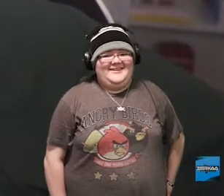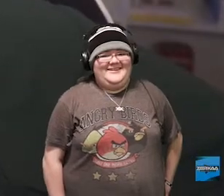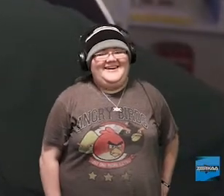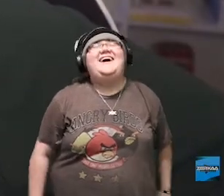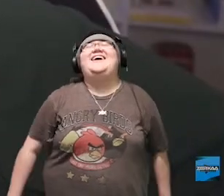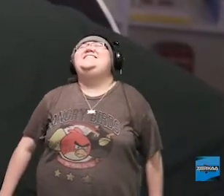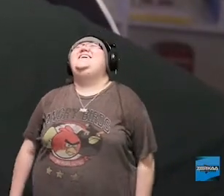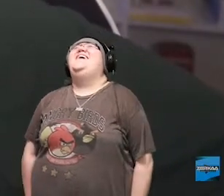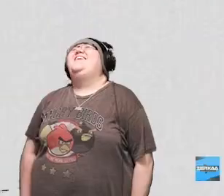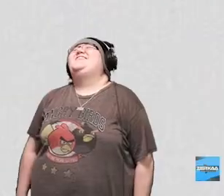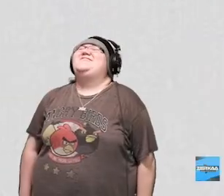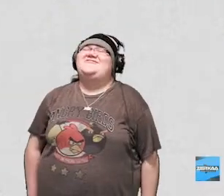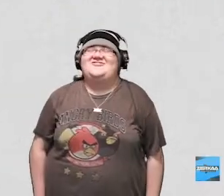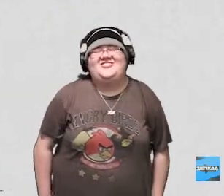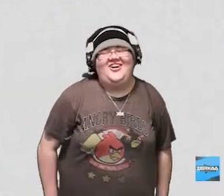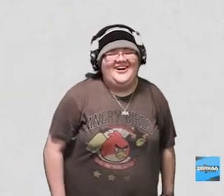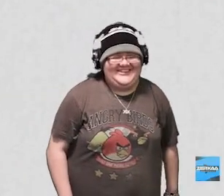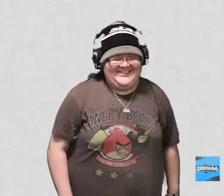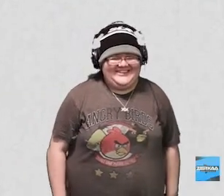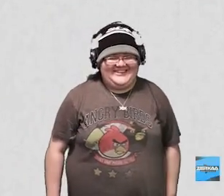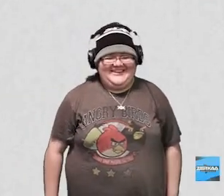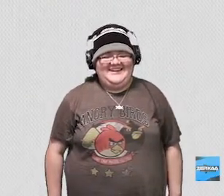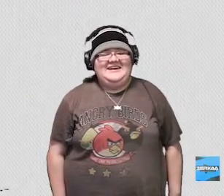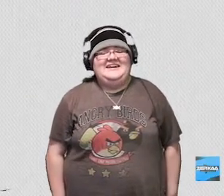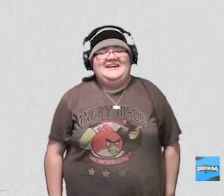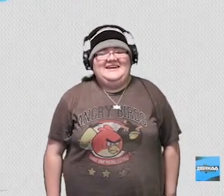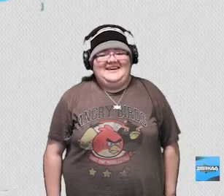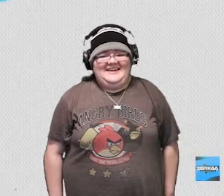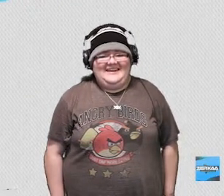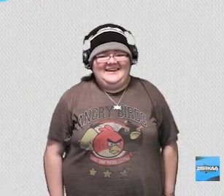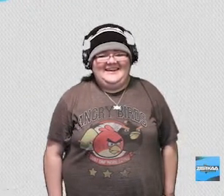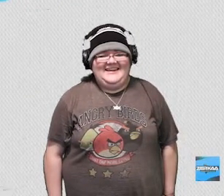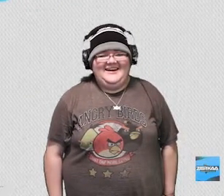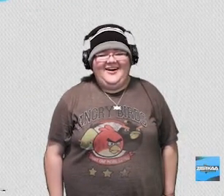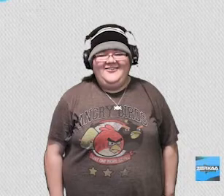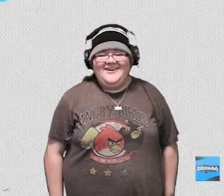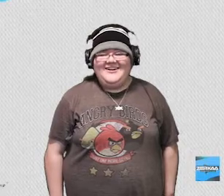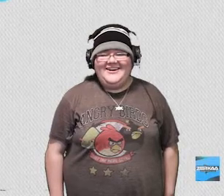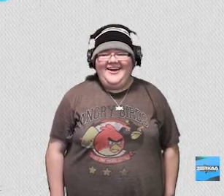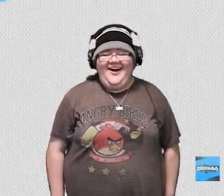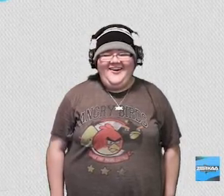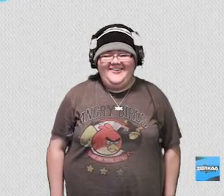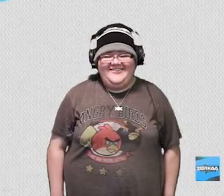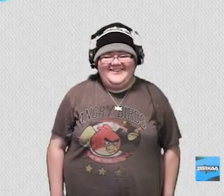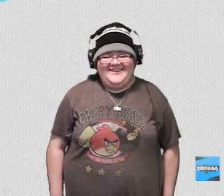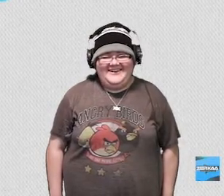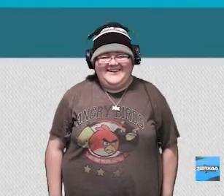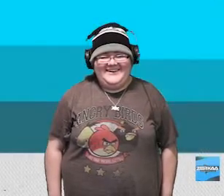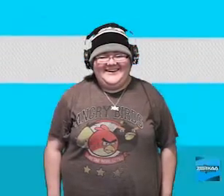we're at the bottom again, I guess. No. This took time. Josh. Meathead. Hey! Oh my god, yo!